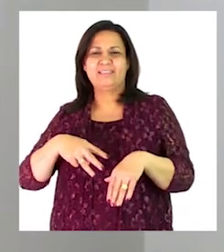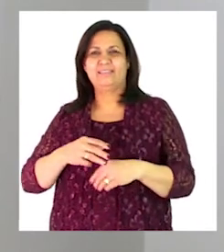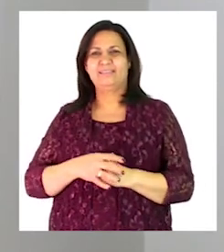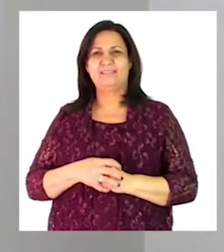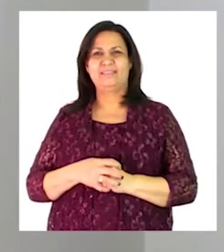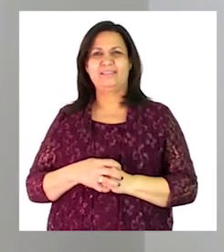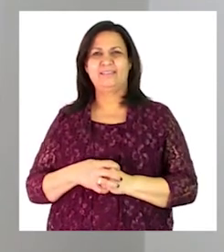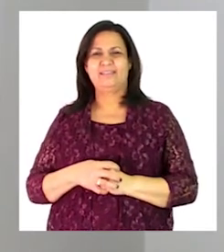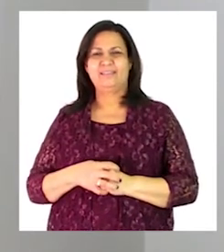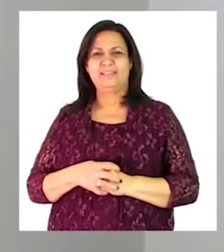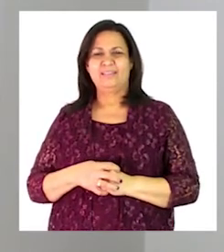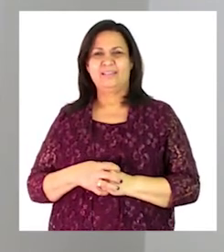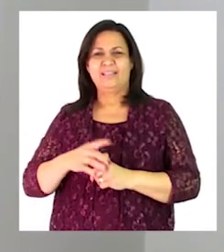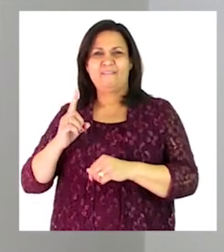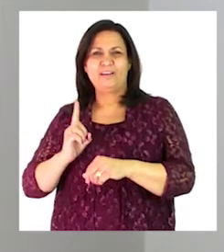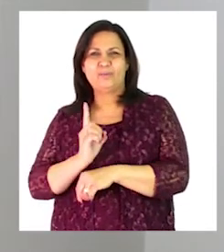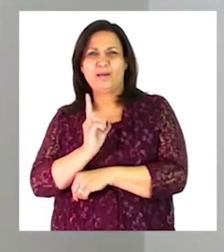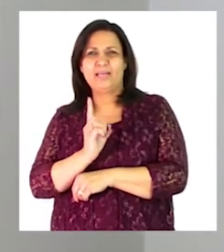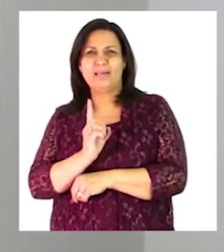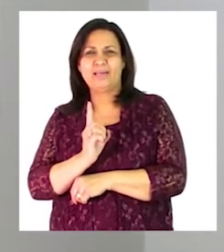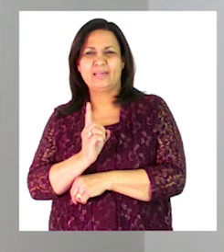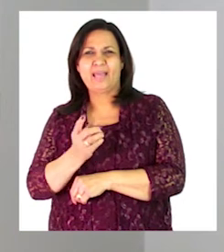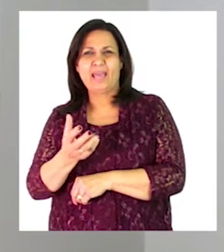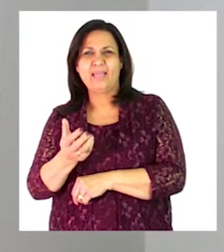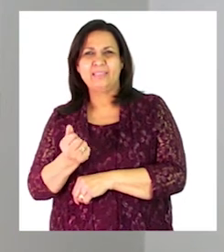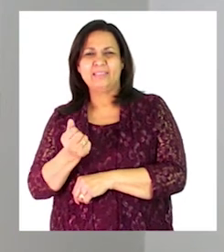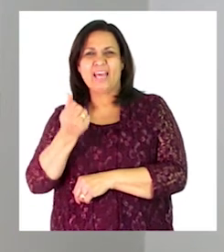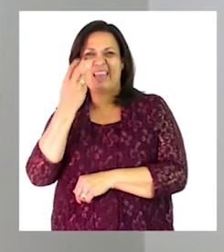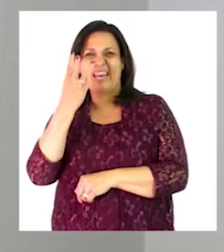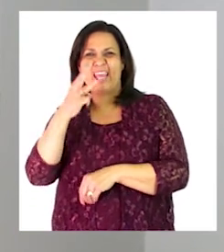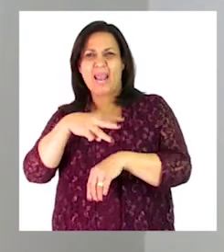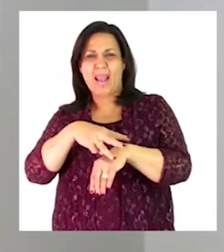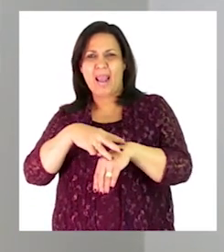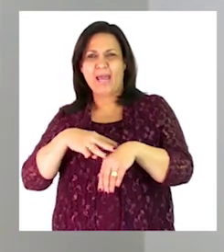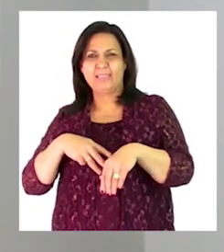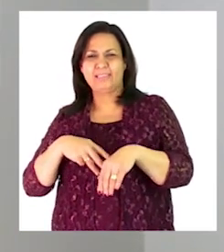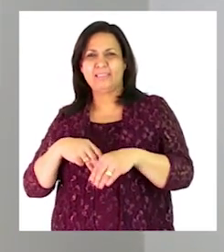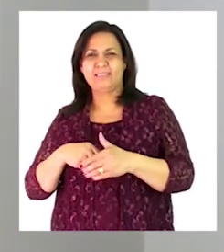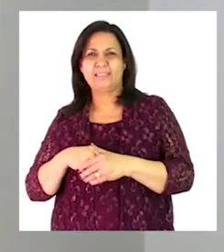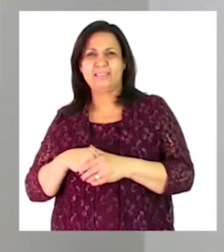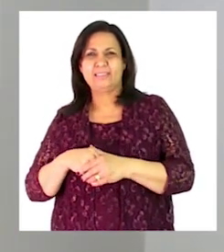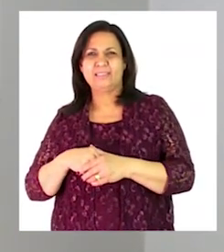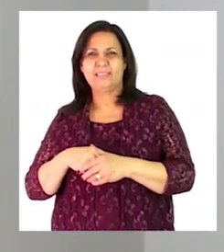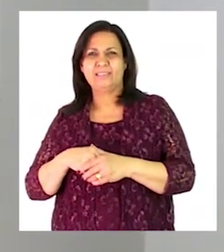pots. The first one has 3 lines, but are they